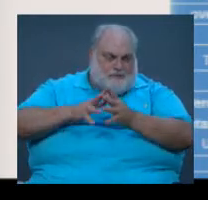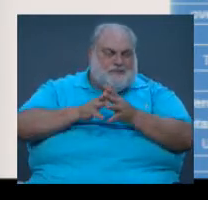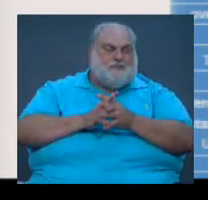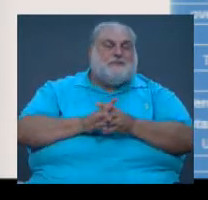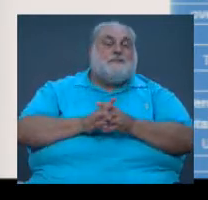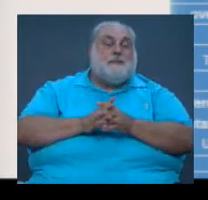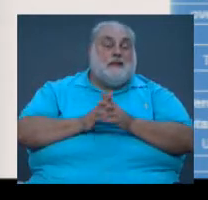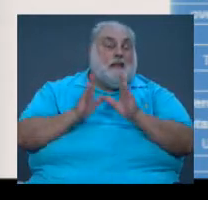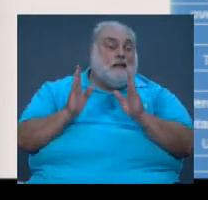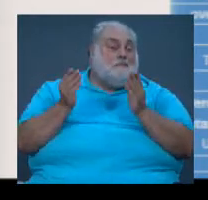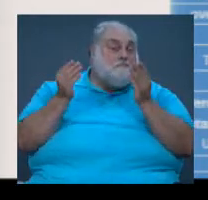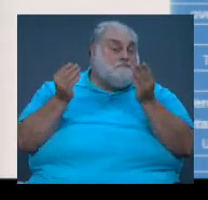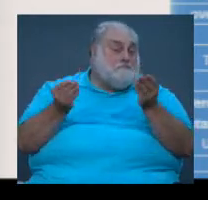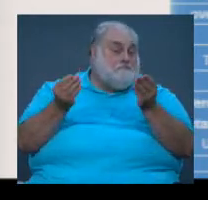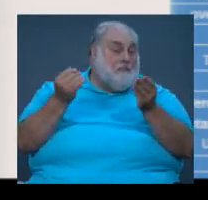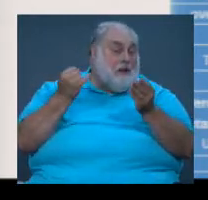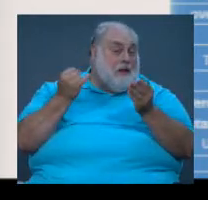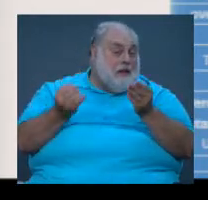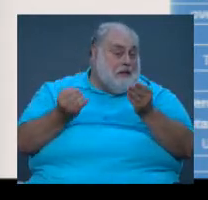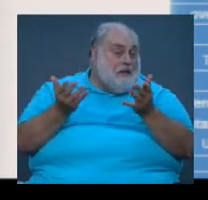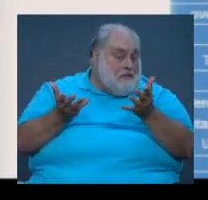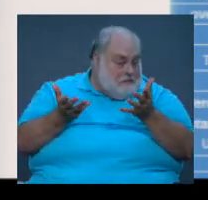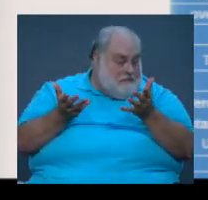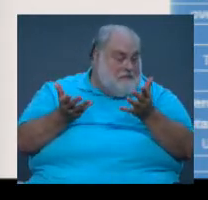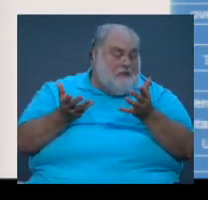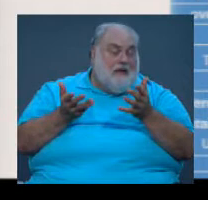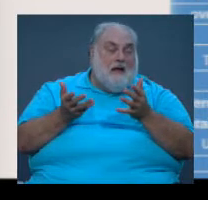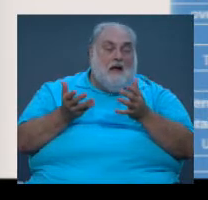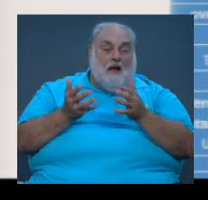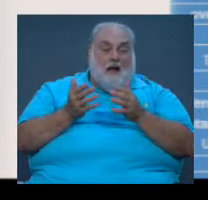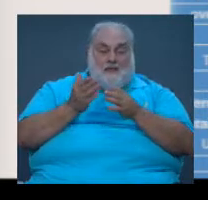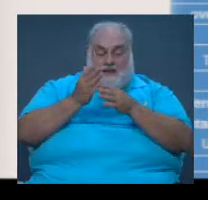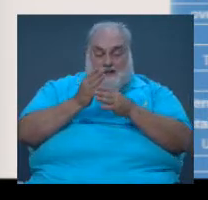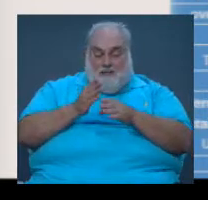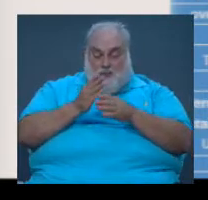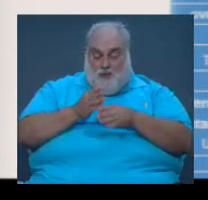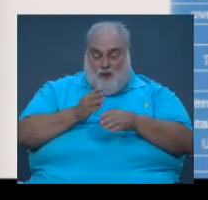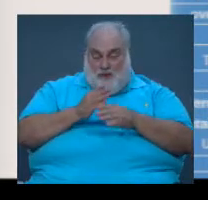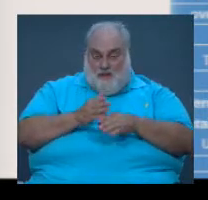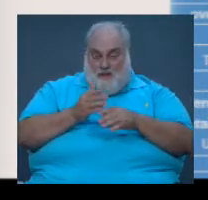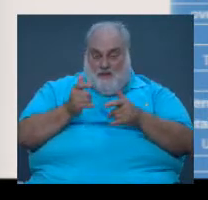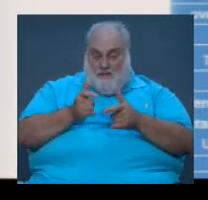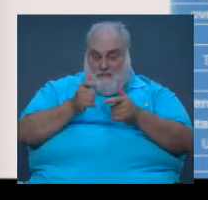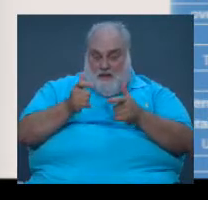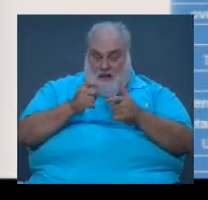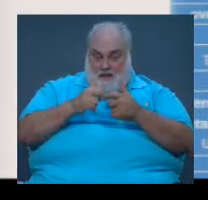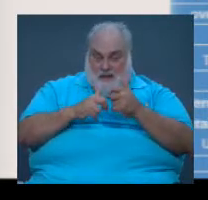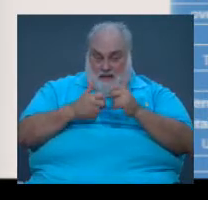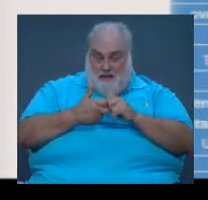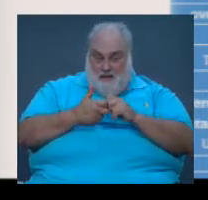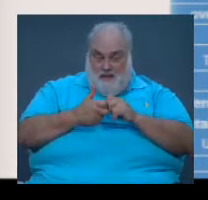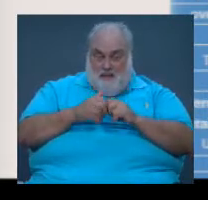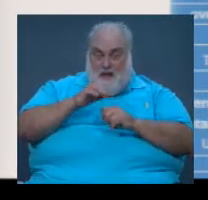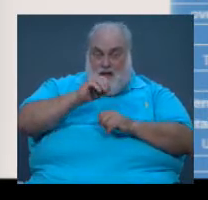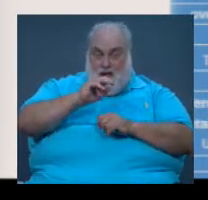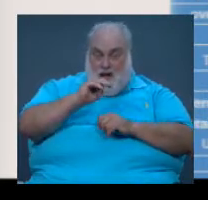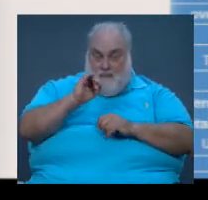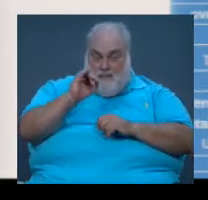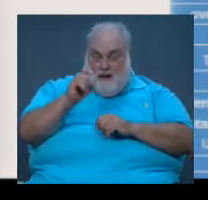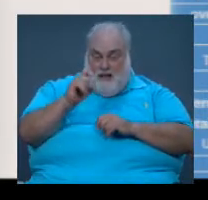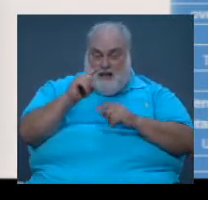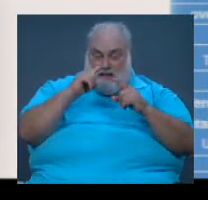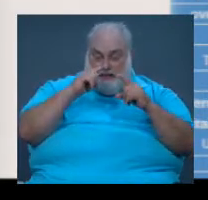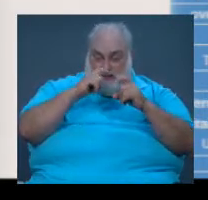So that gives you an idea of the breakdown. The biggest category are the complexes